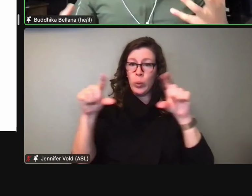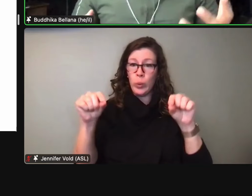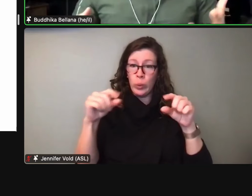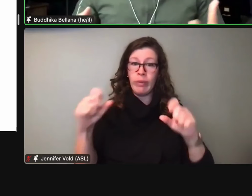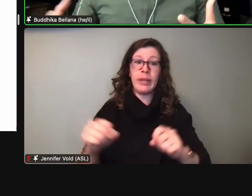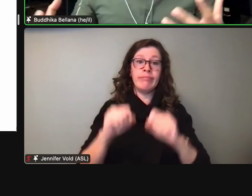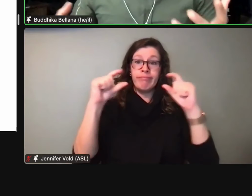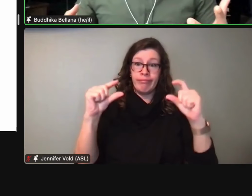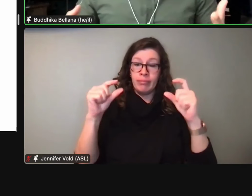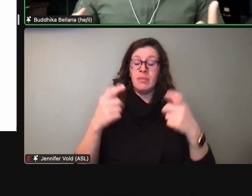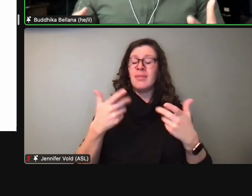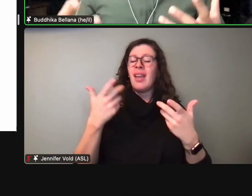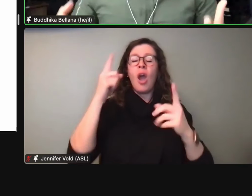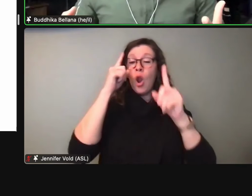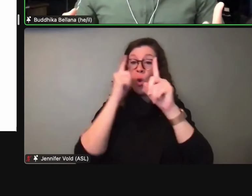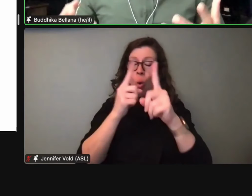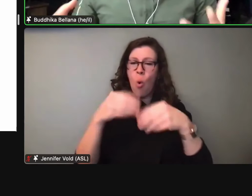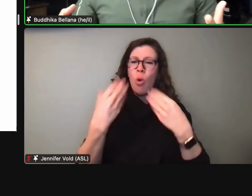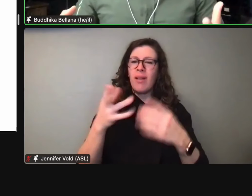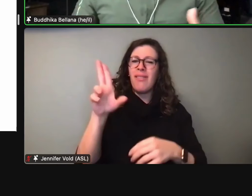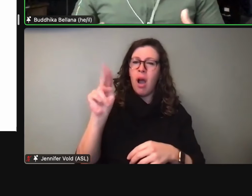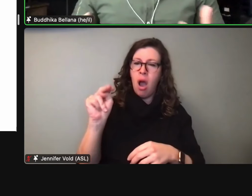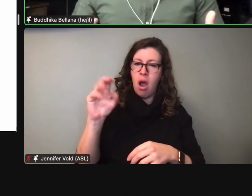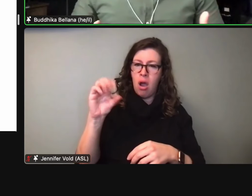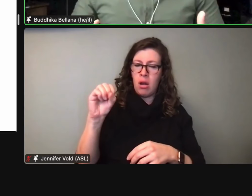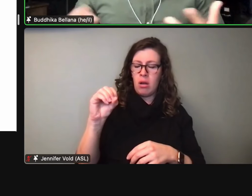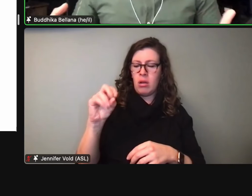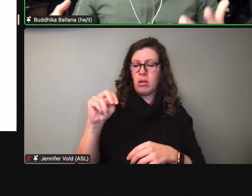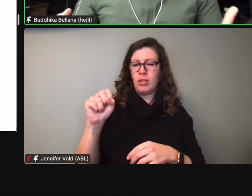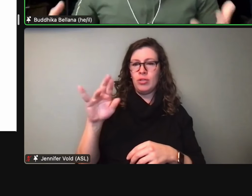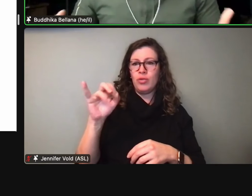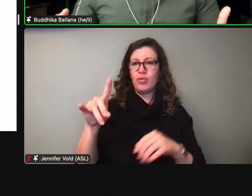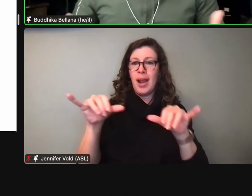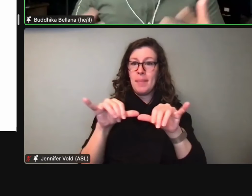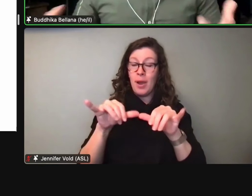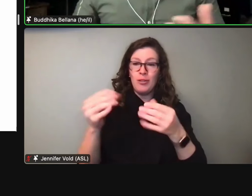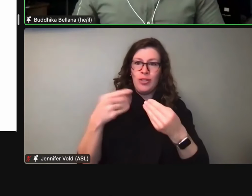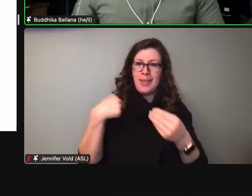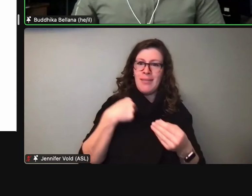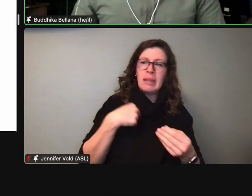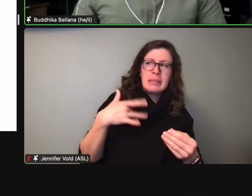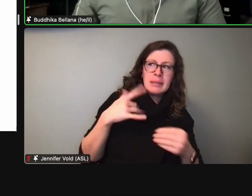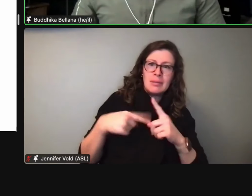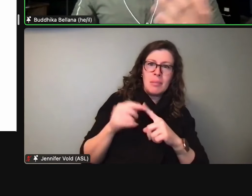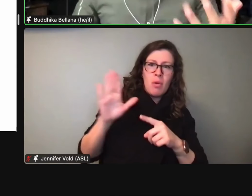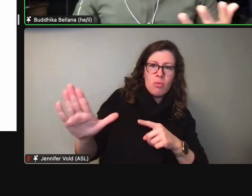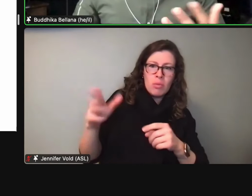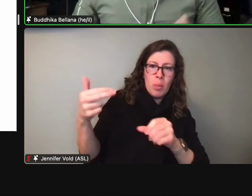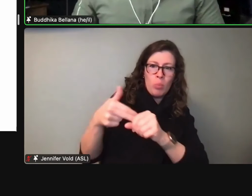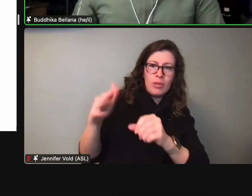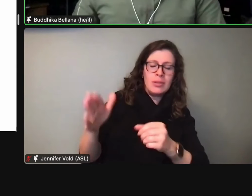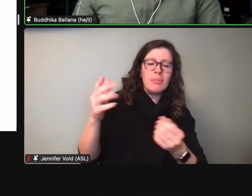an unconstrained kind of measure that would give us insight into the spontaneous thoughts of our participants, again, before and after reading the